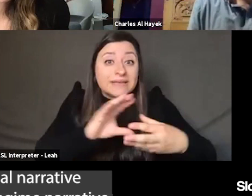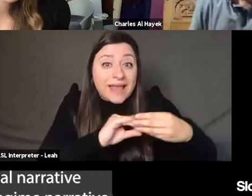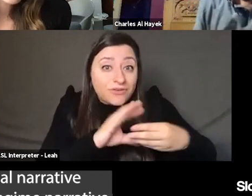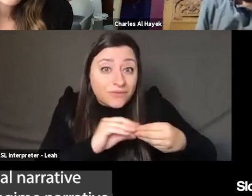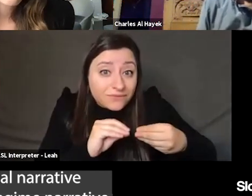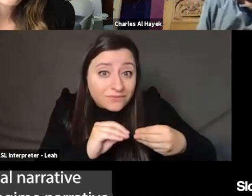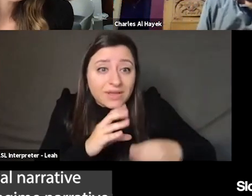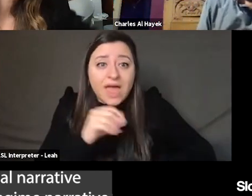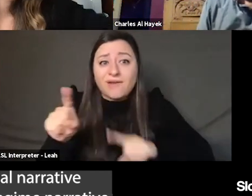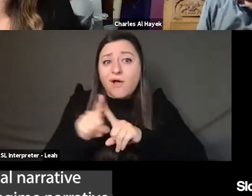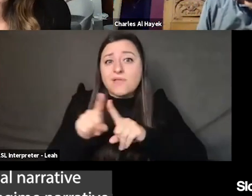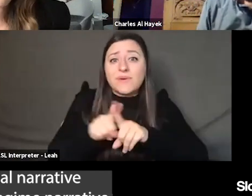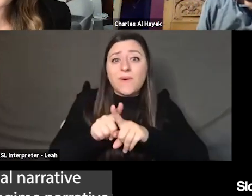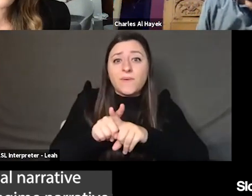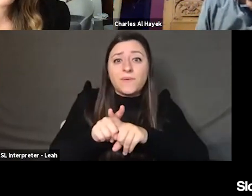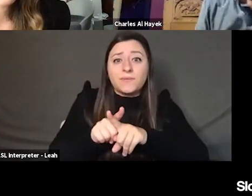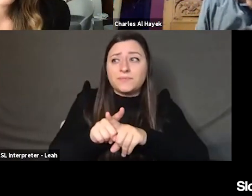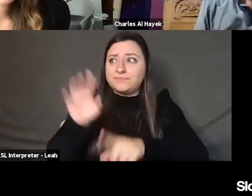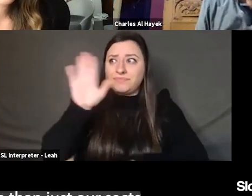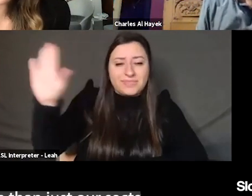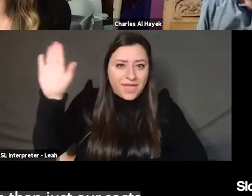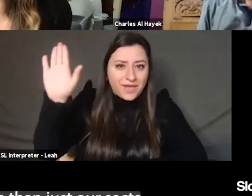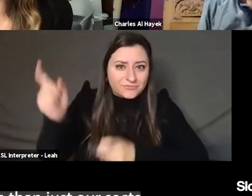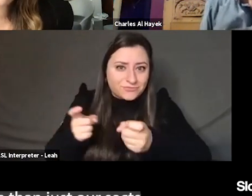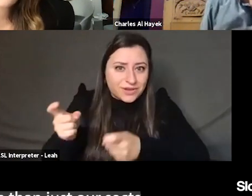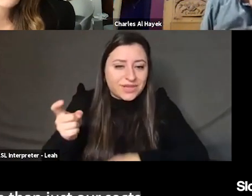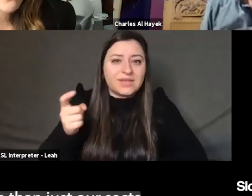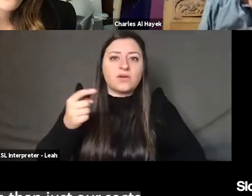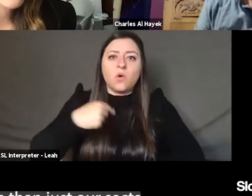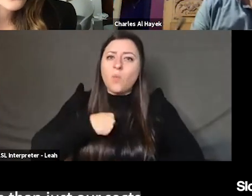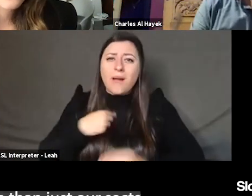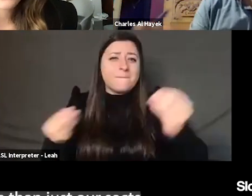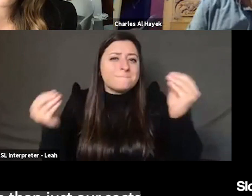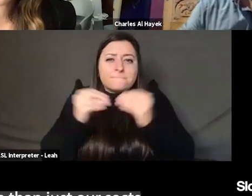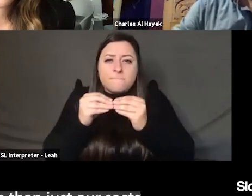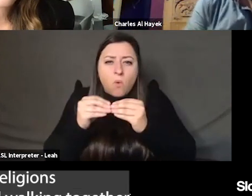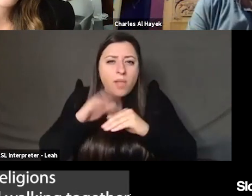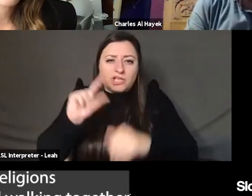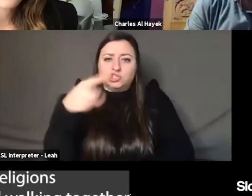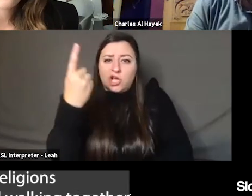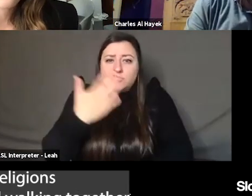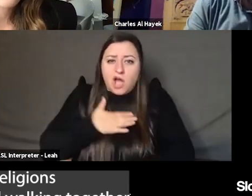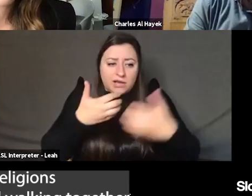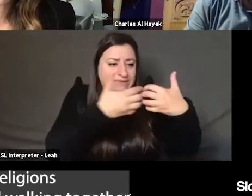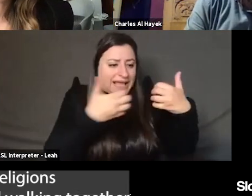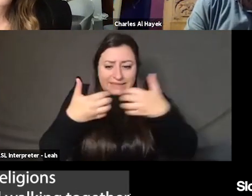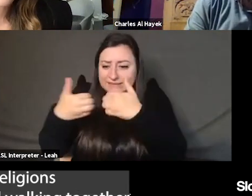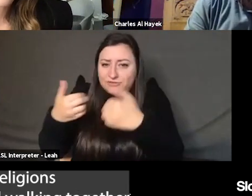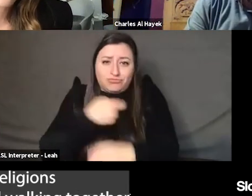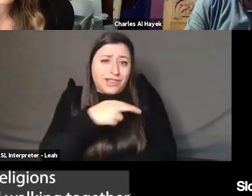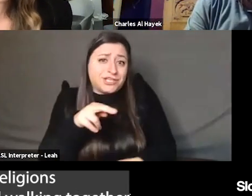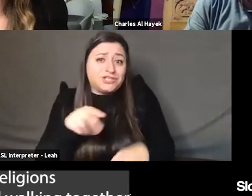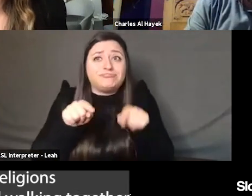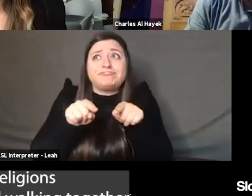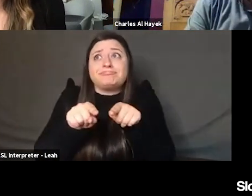is also regime narrative. We are so much more than just our sects and our religions just coinciding